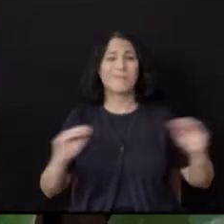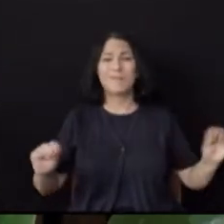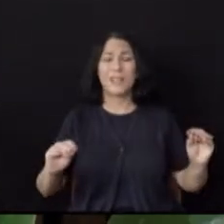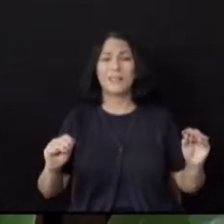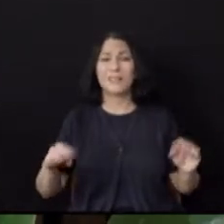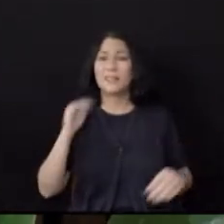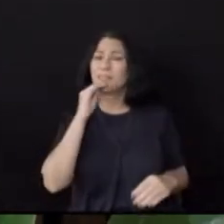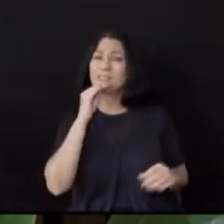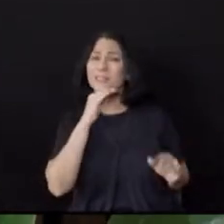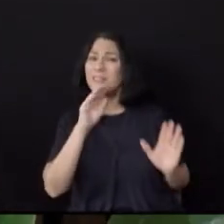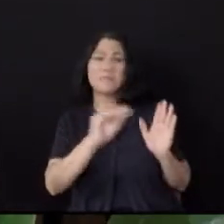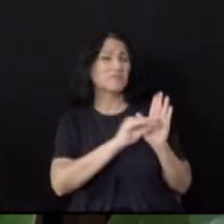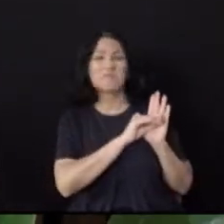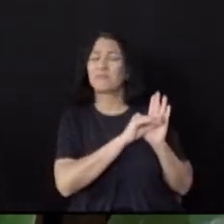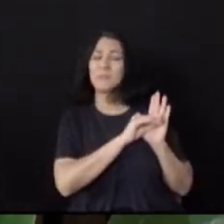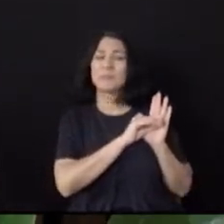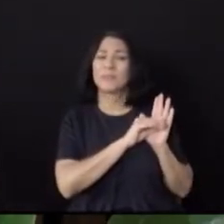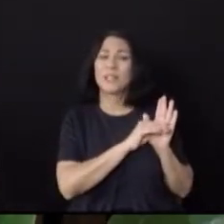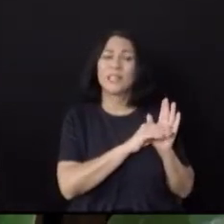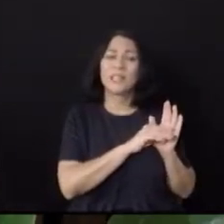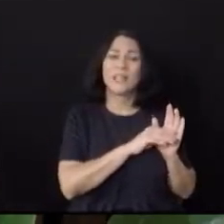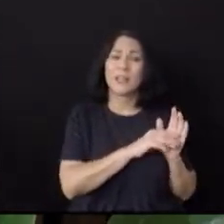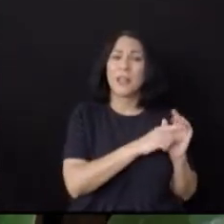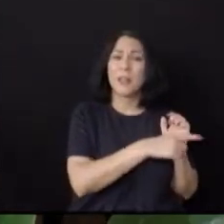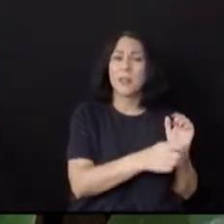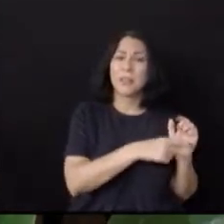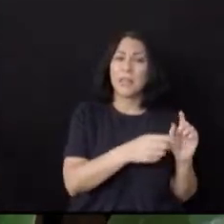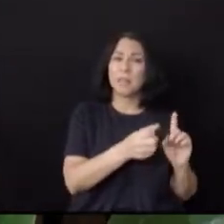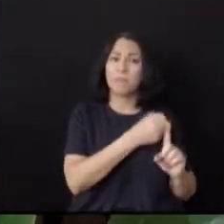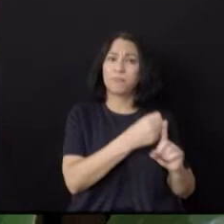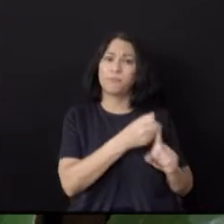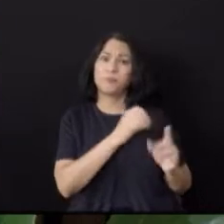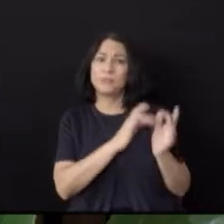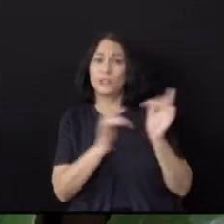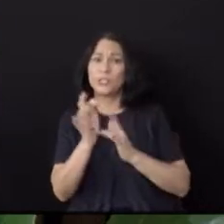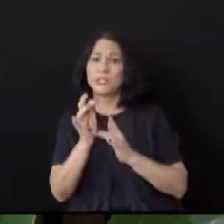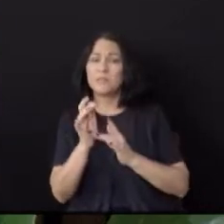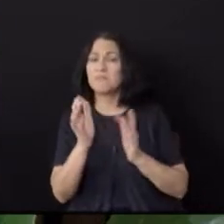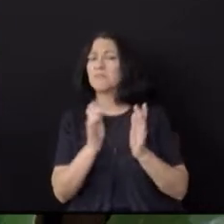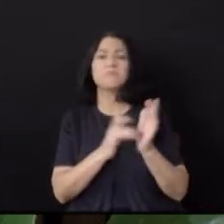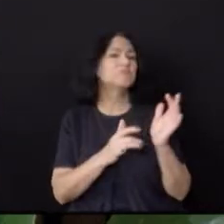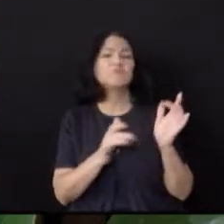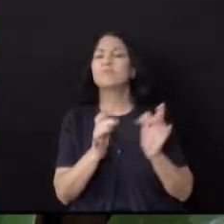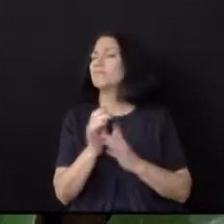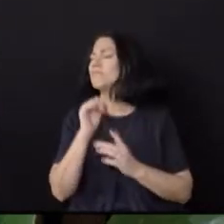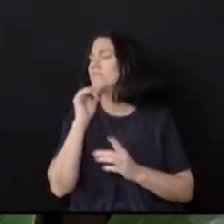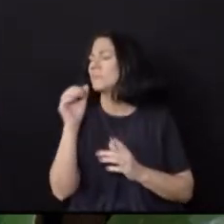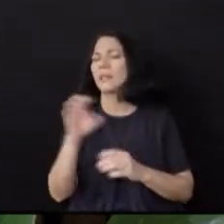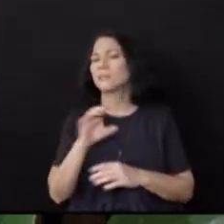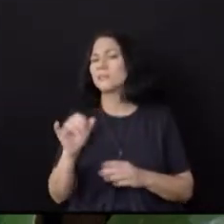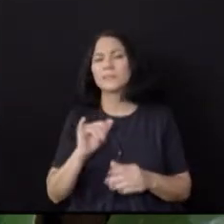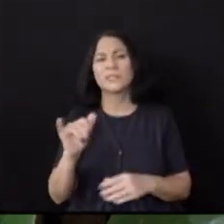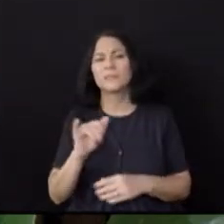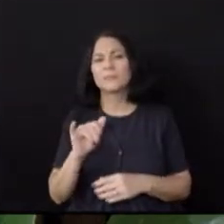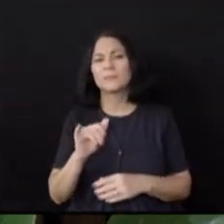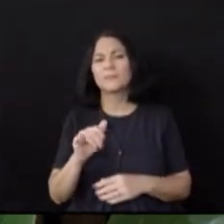was reviled, which means abused, when he was abused, he did not abuse others in return. When he suffered, he did not threaten,